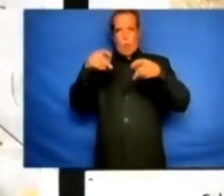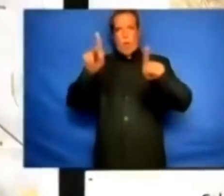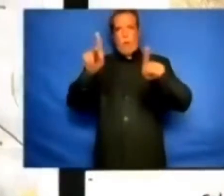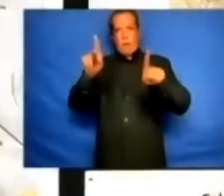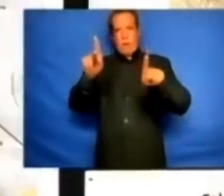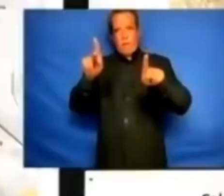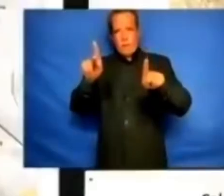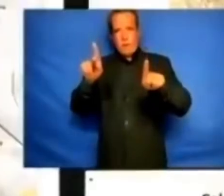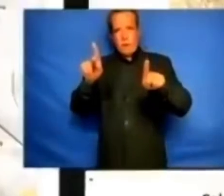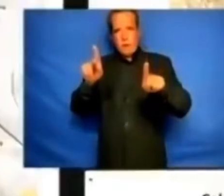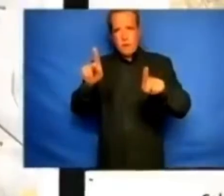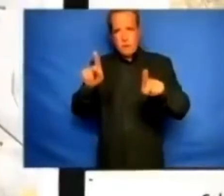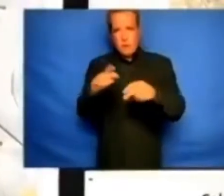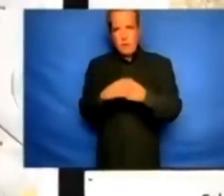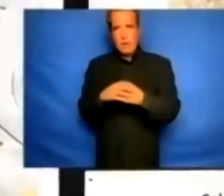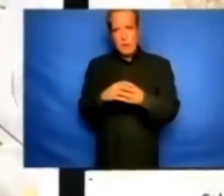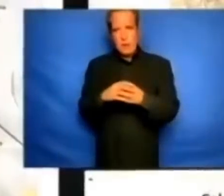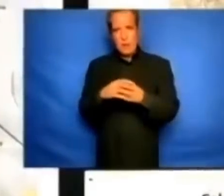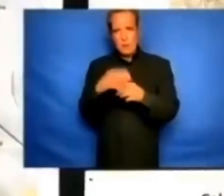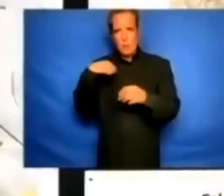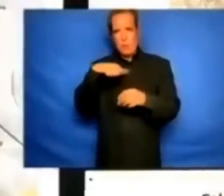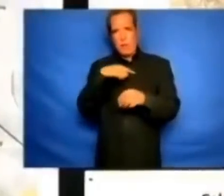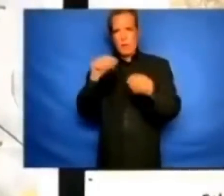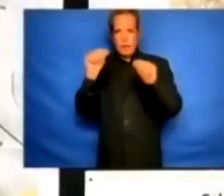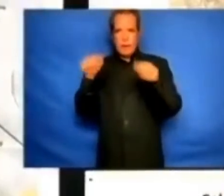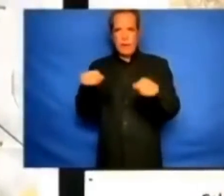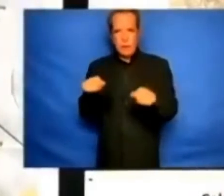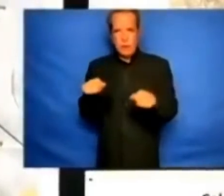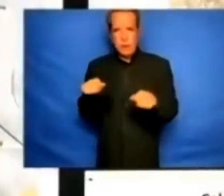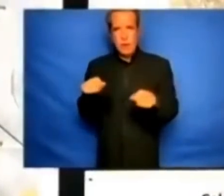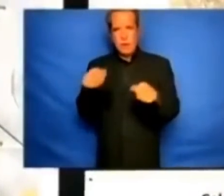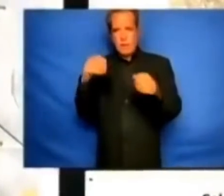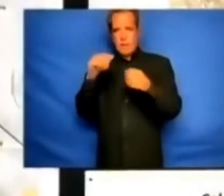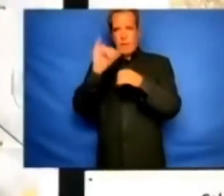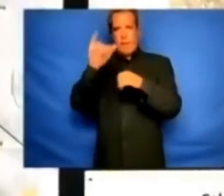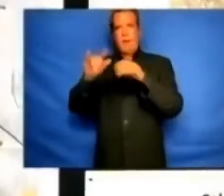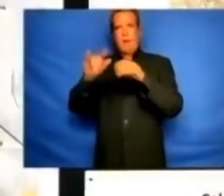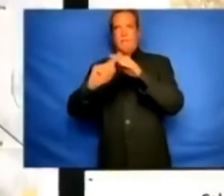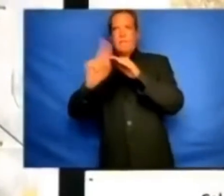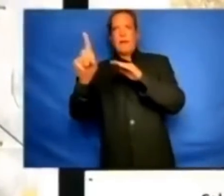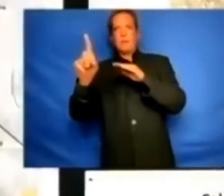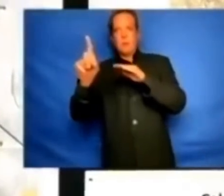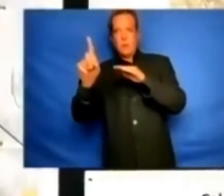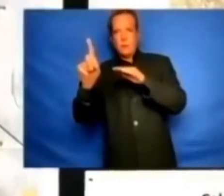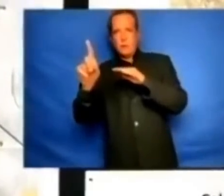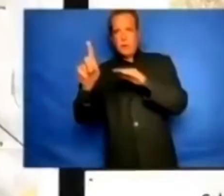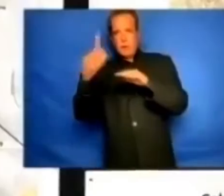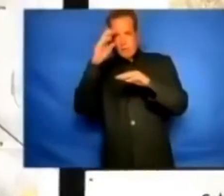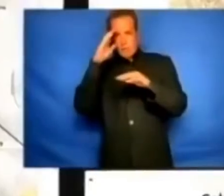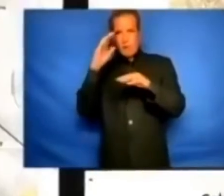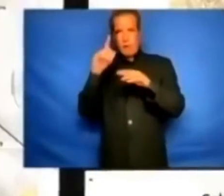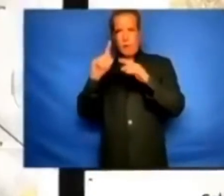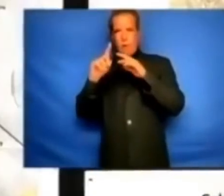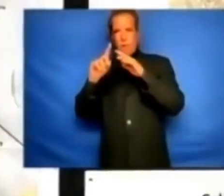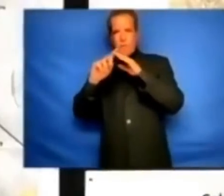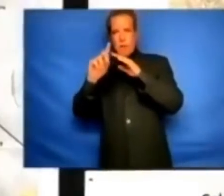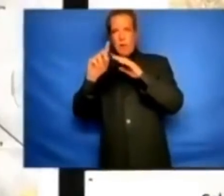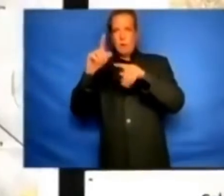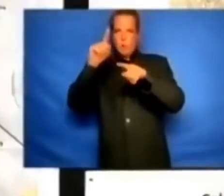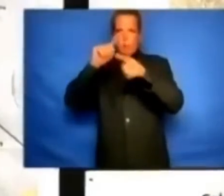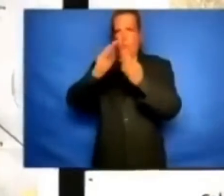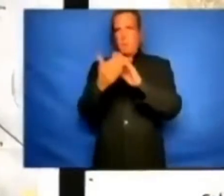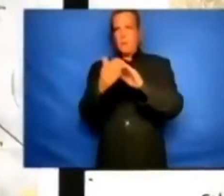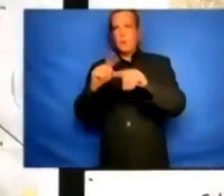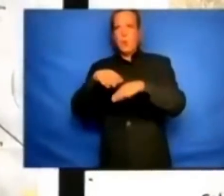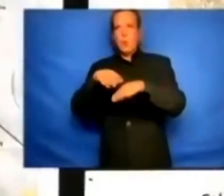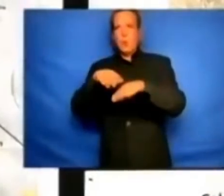the right time, that we can lift those current evacuation orders, certainly going from an order to a warning that allows our local residents to come